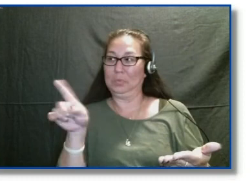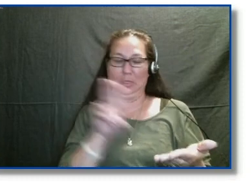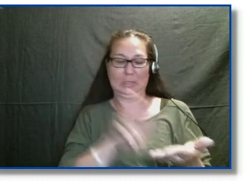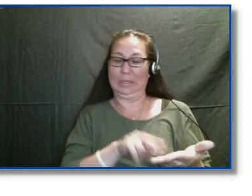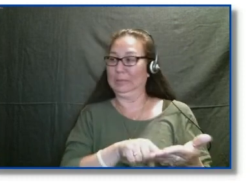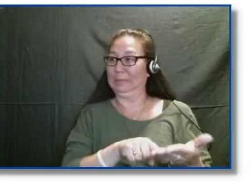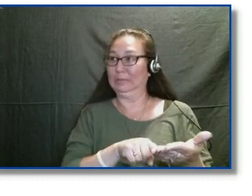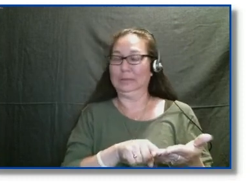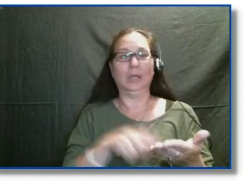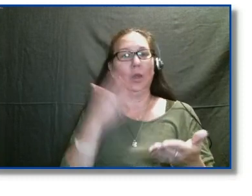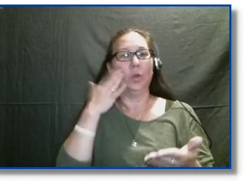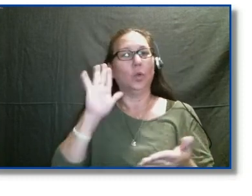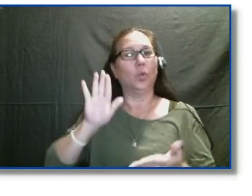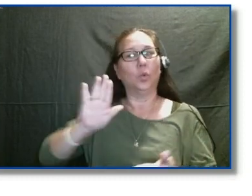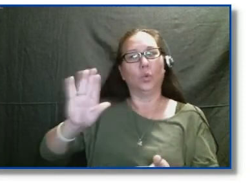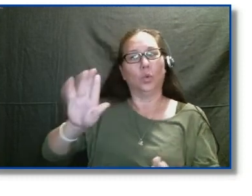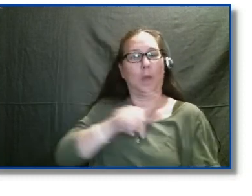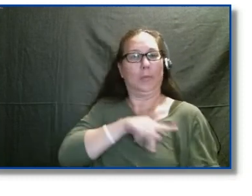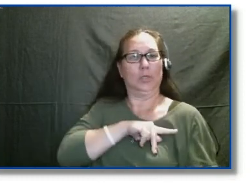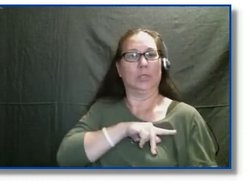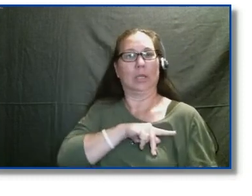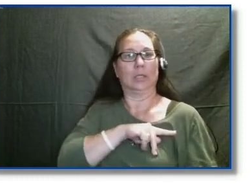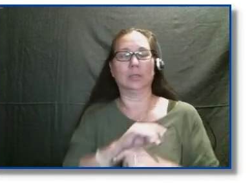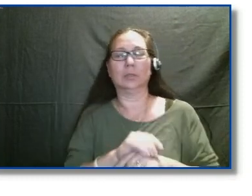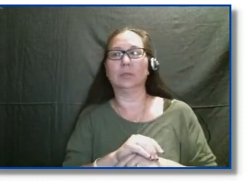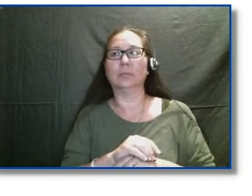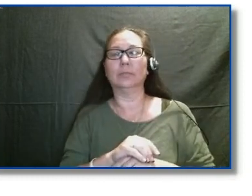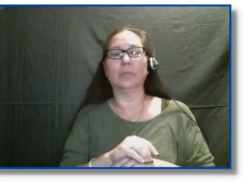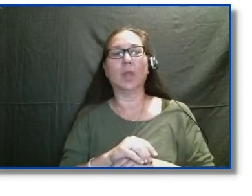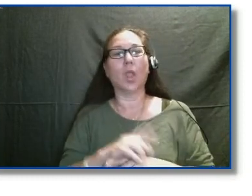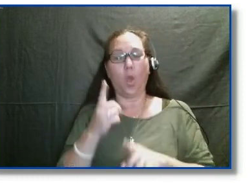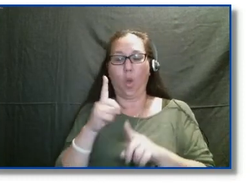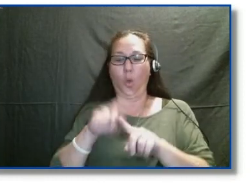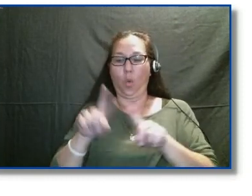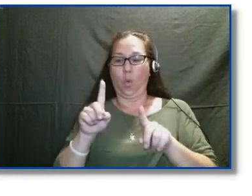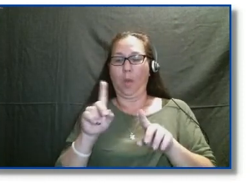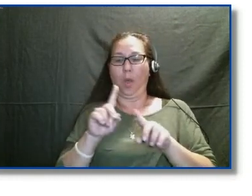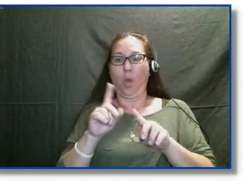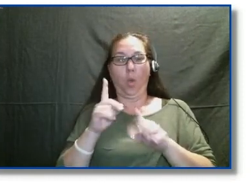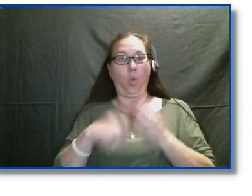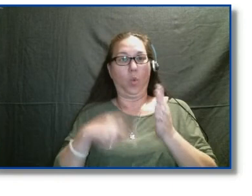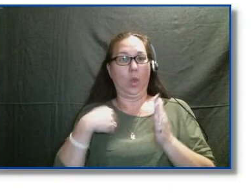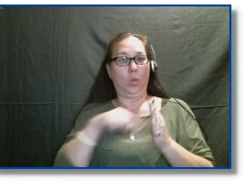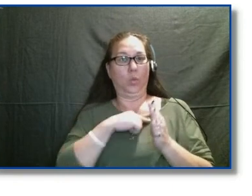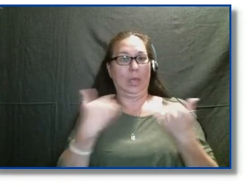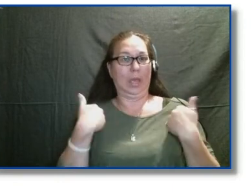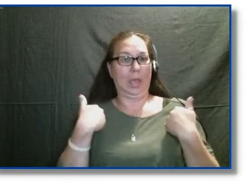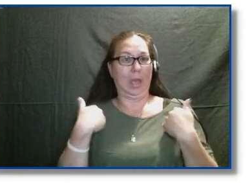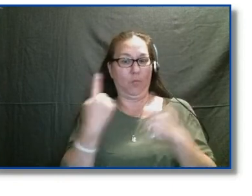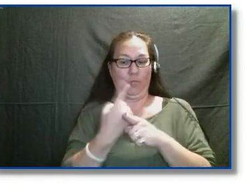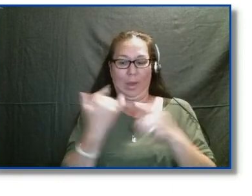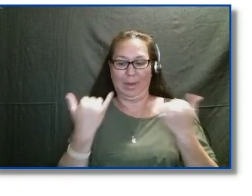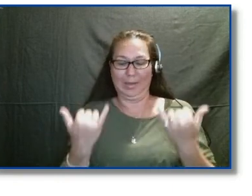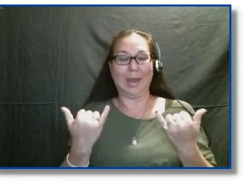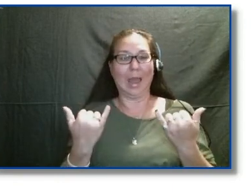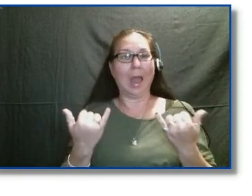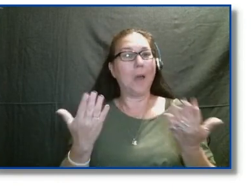most individual thing that we have right now, but it may change over time. And